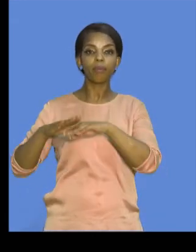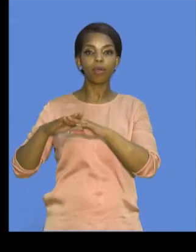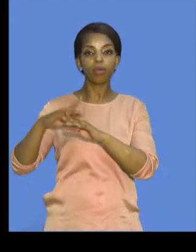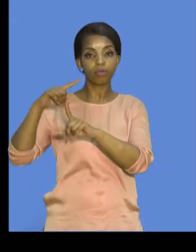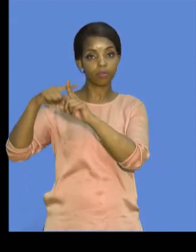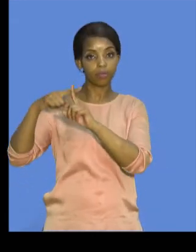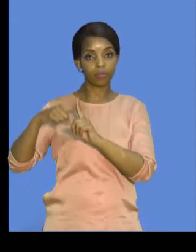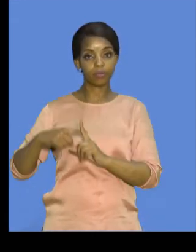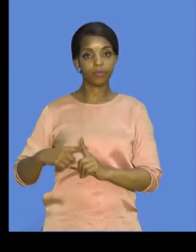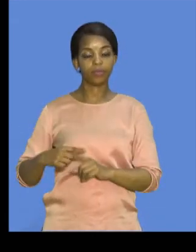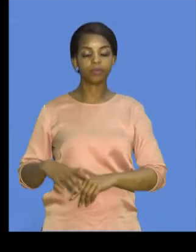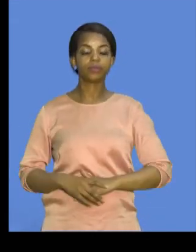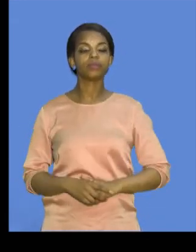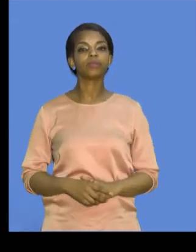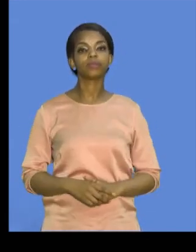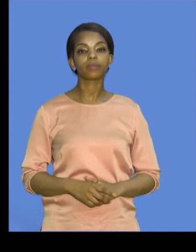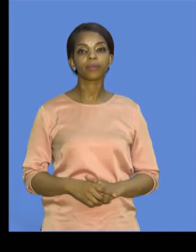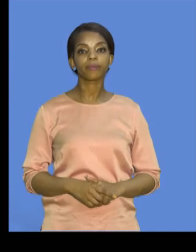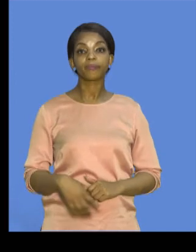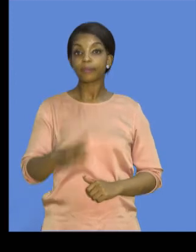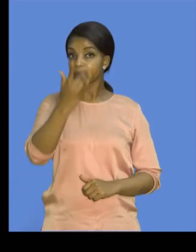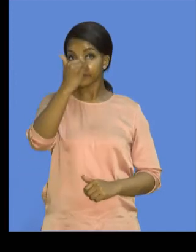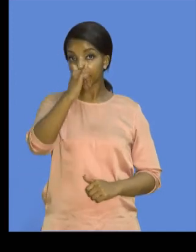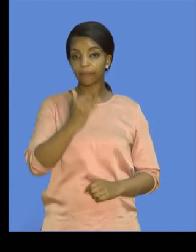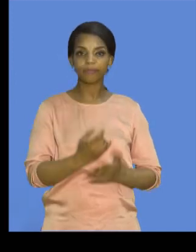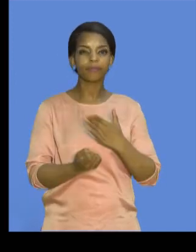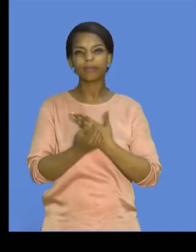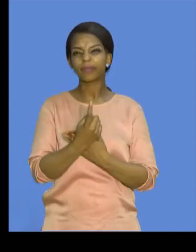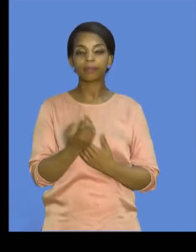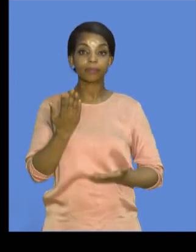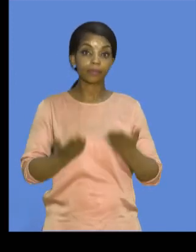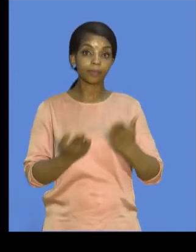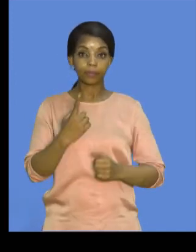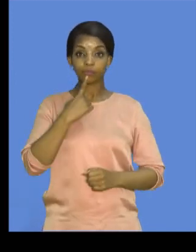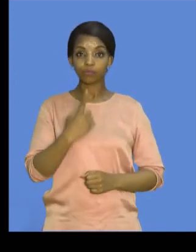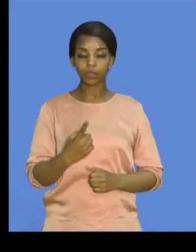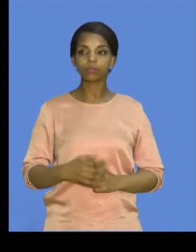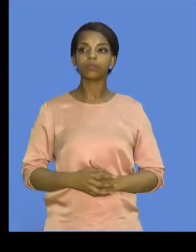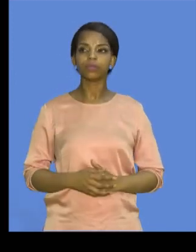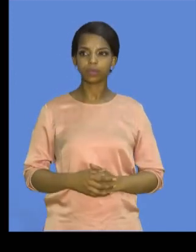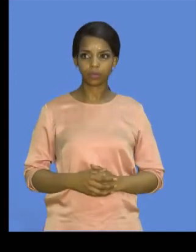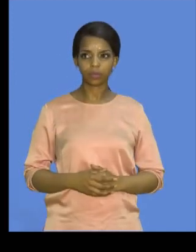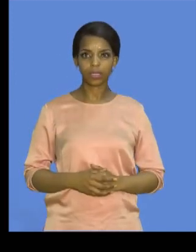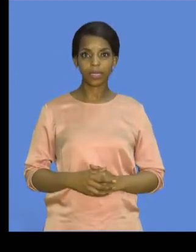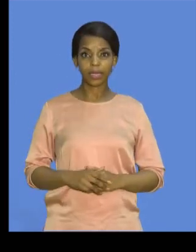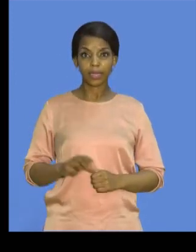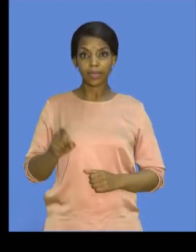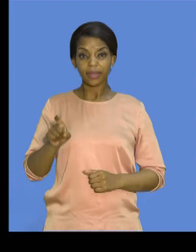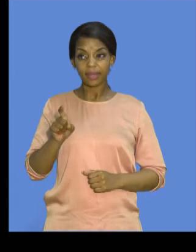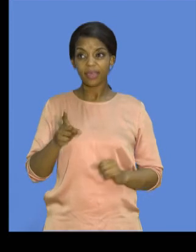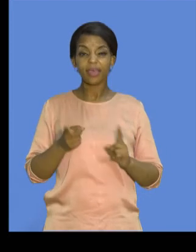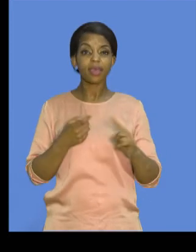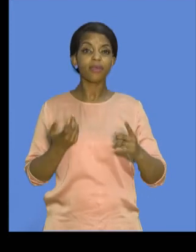positive, right? So if the transfer of electrons occurs, it is actually